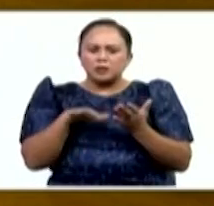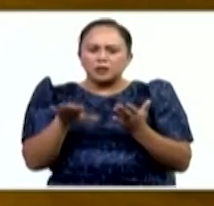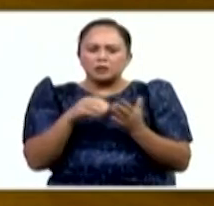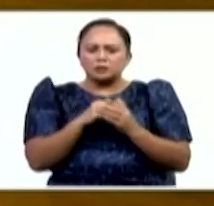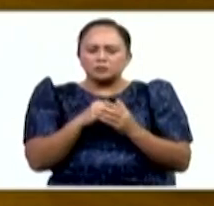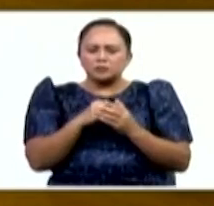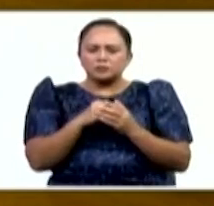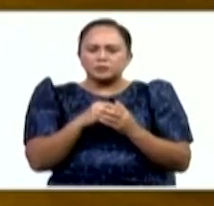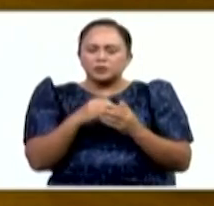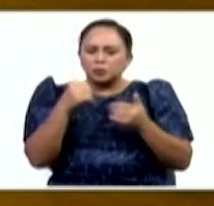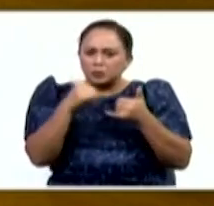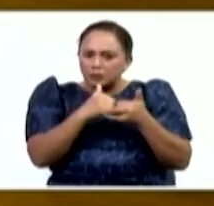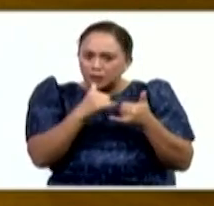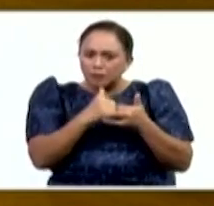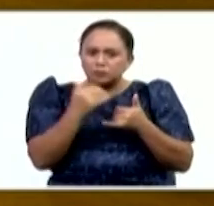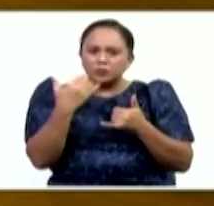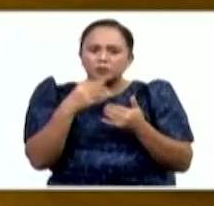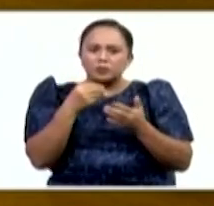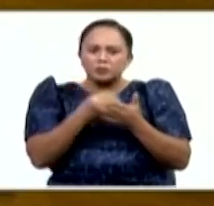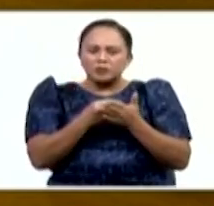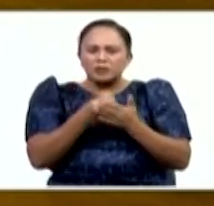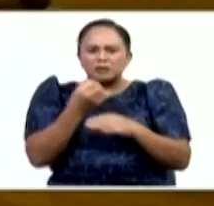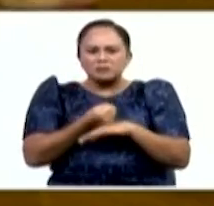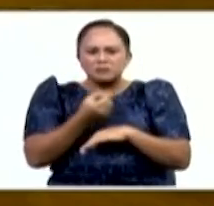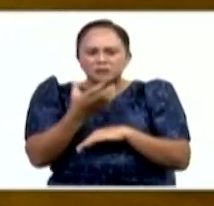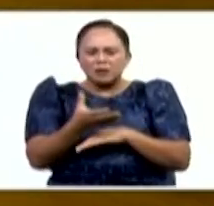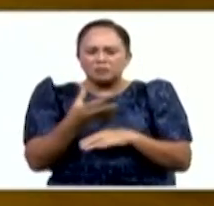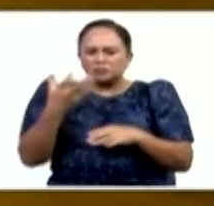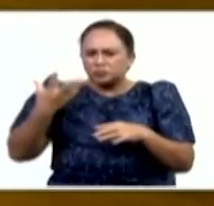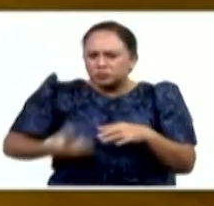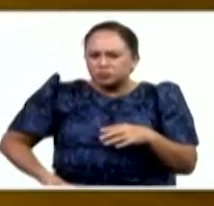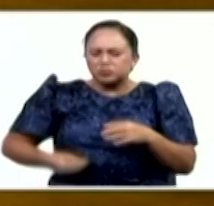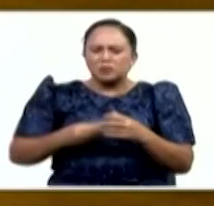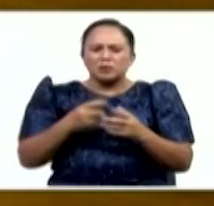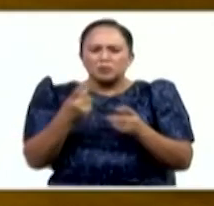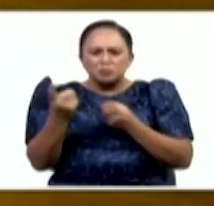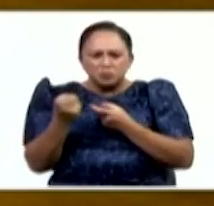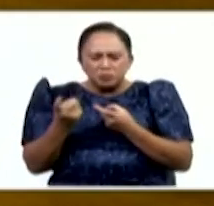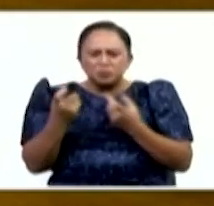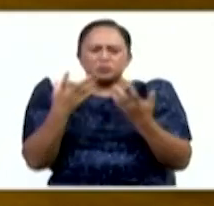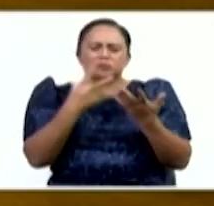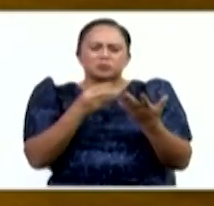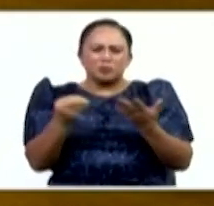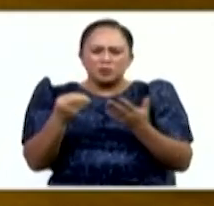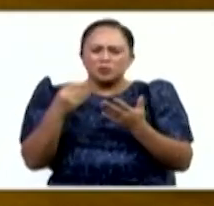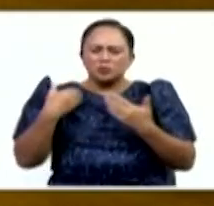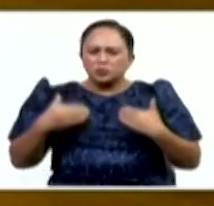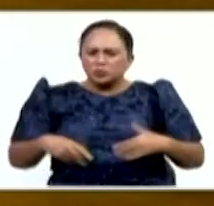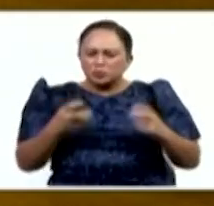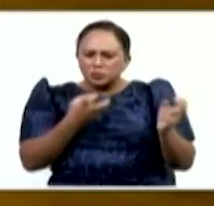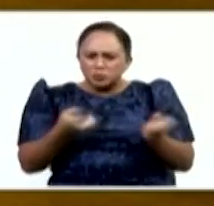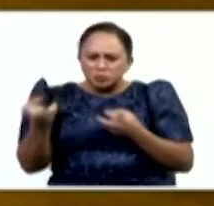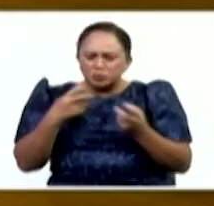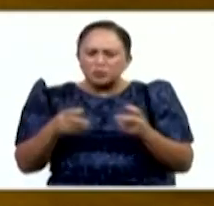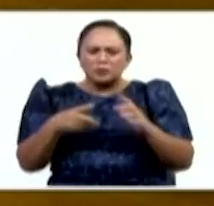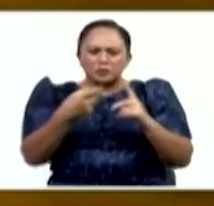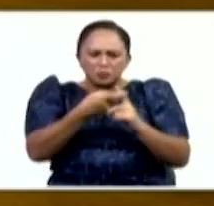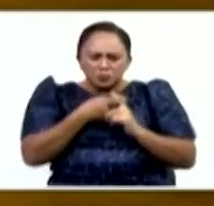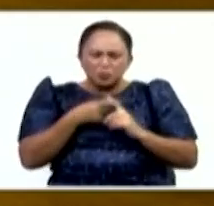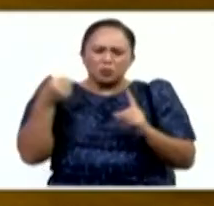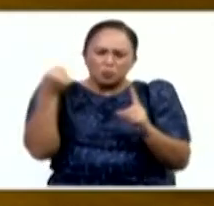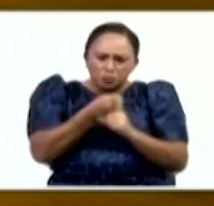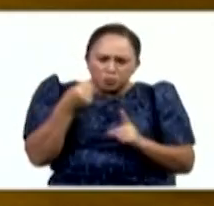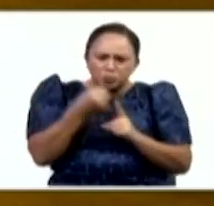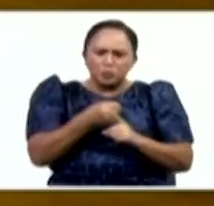from gaming, such as financial scamming, money laundering, prostitution, human trafficking, kidnapping, brutal torture, even